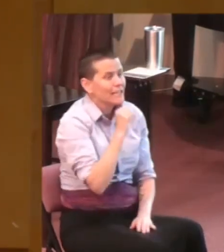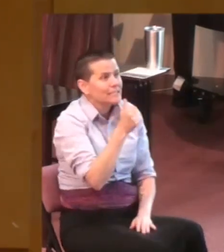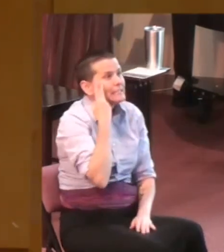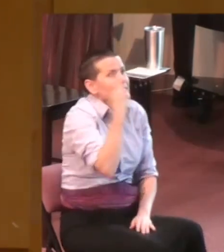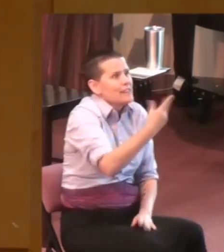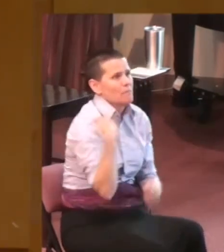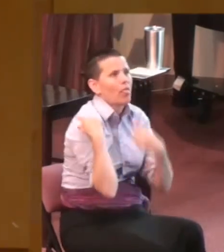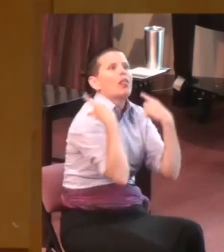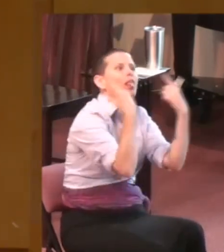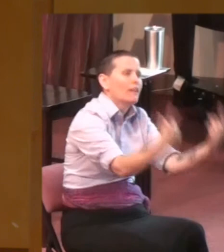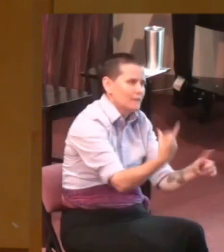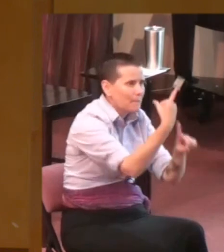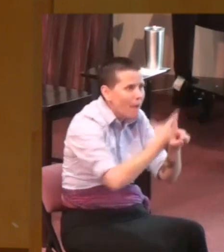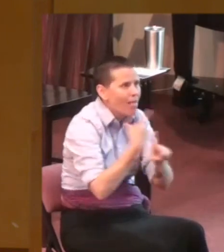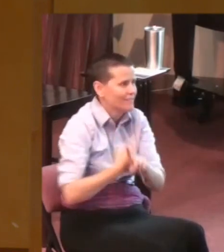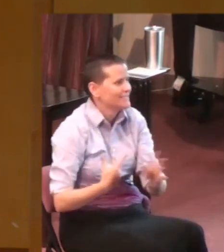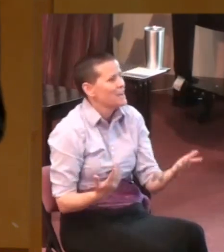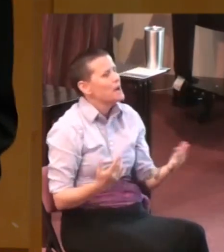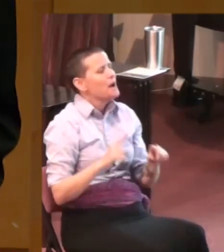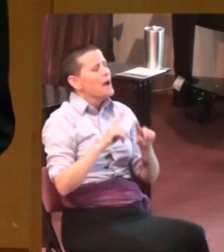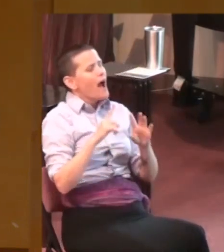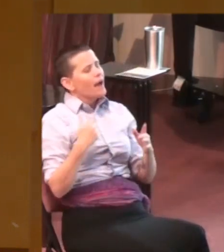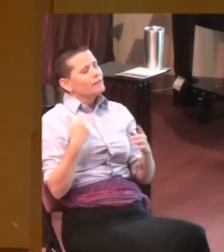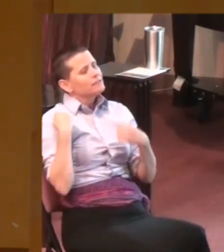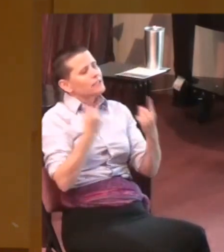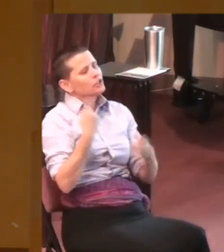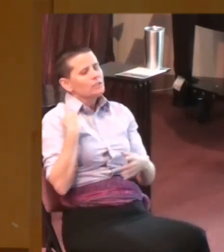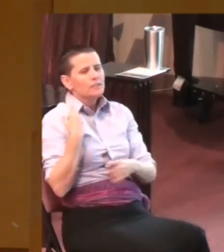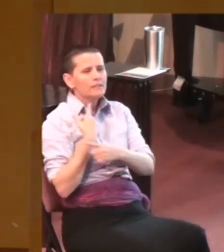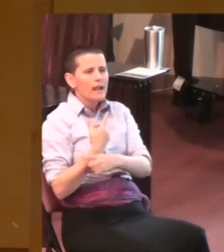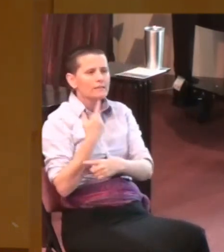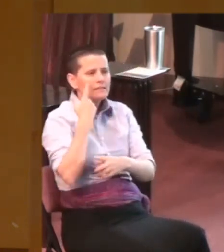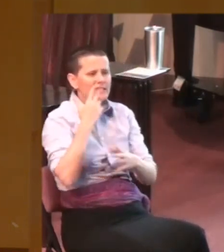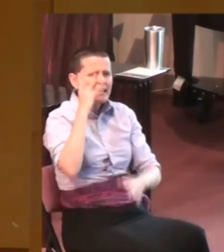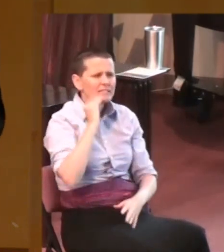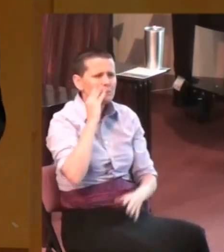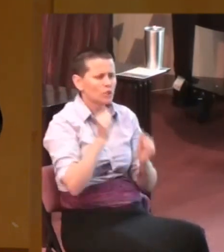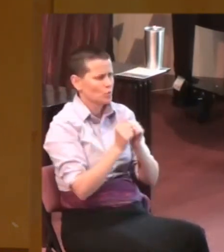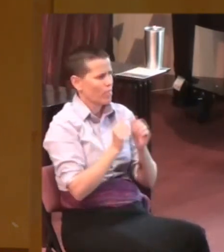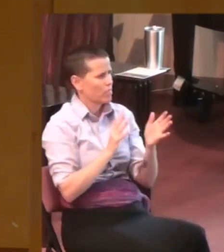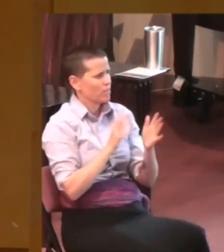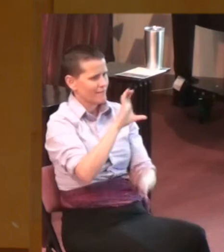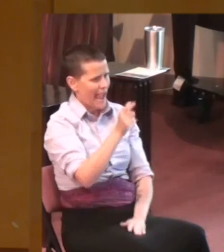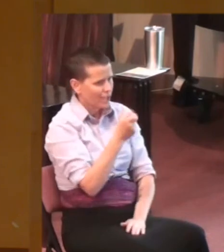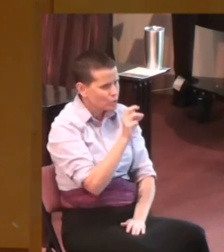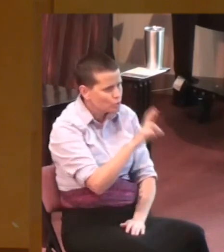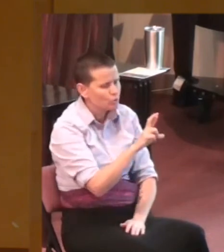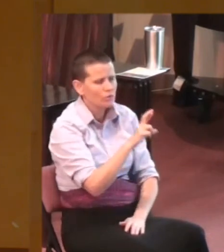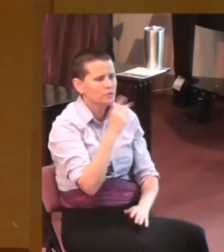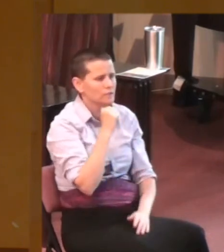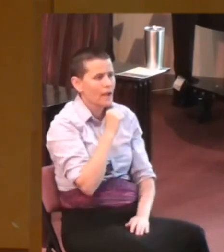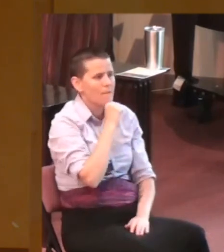And since she's had the experience with cancer, she's determined, I will no longer leave any good thing